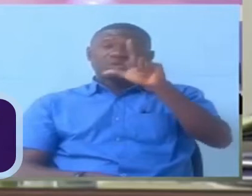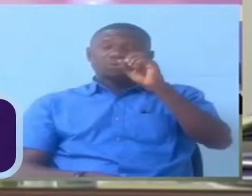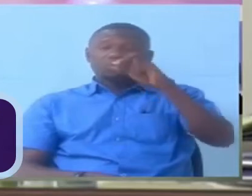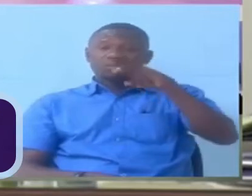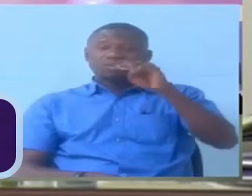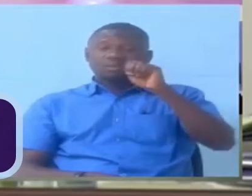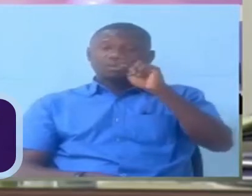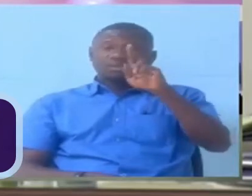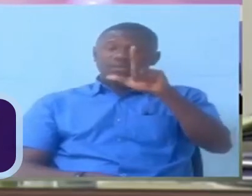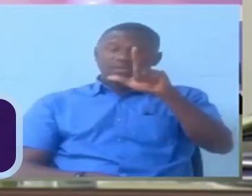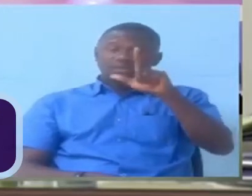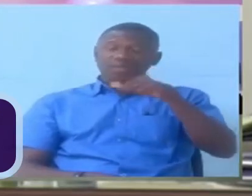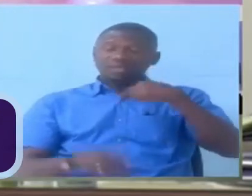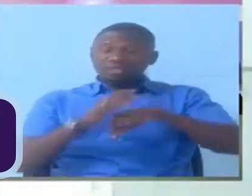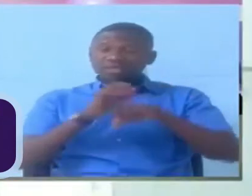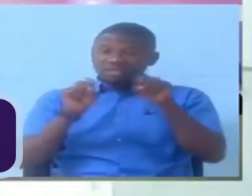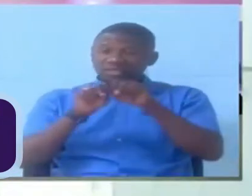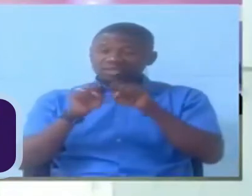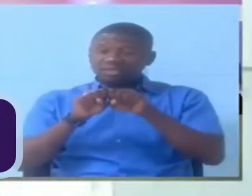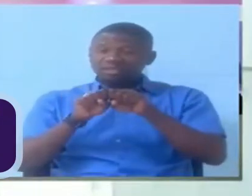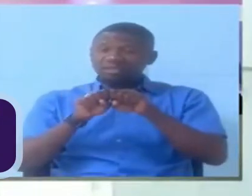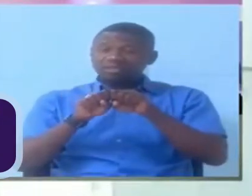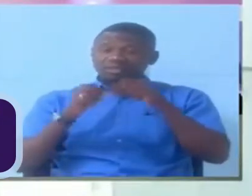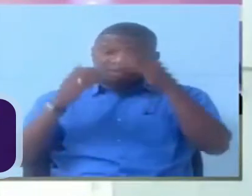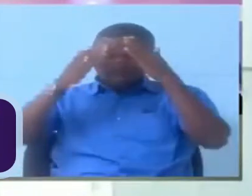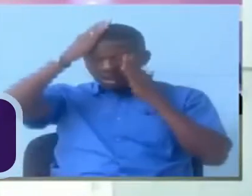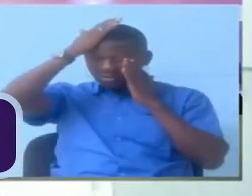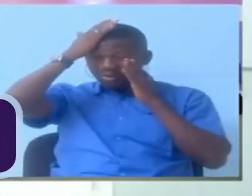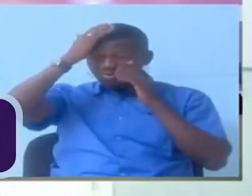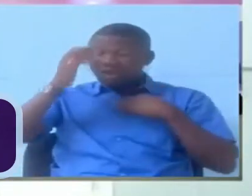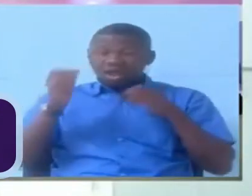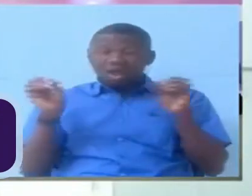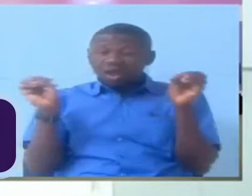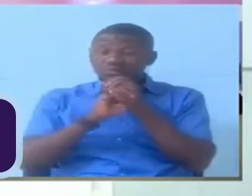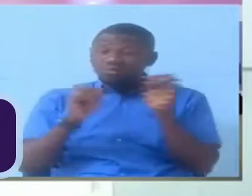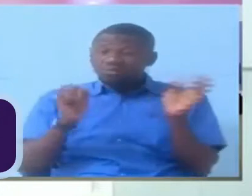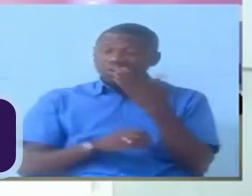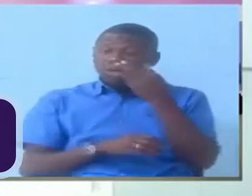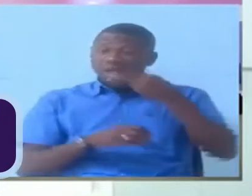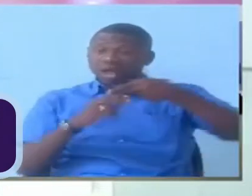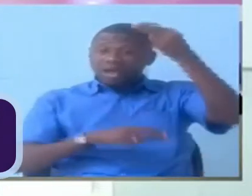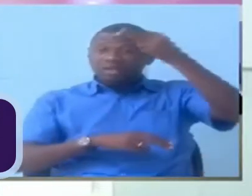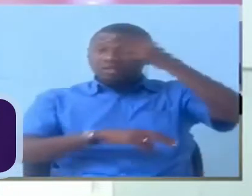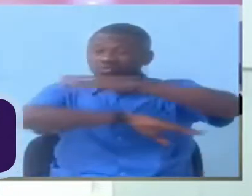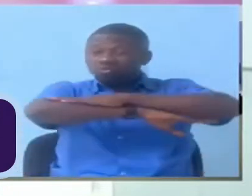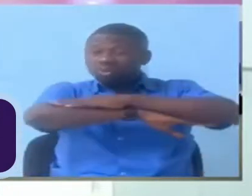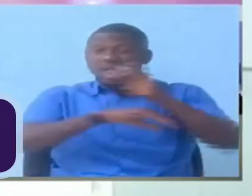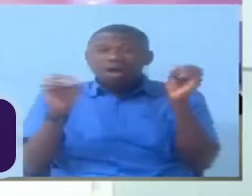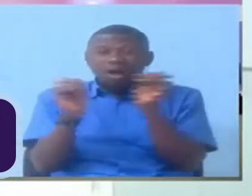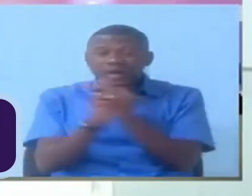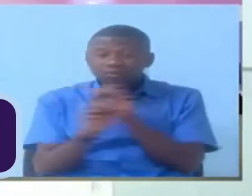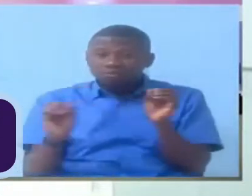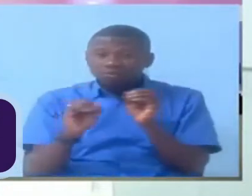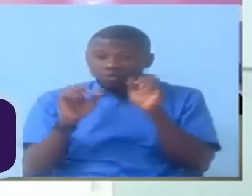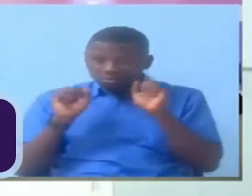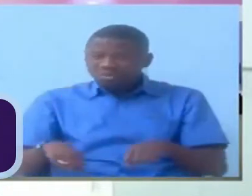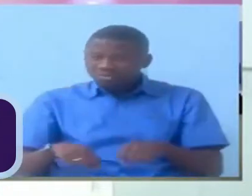The minimum academic requirement didn't have it. That's true. And in